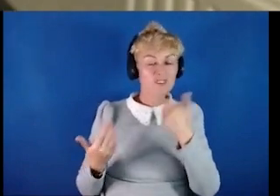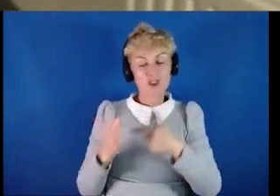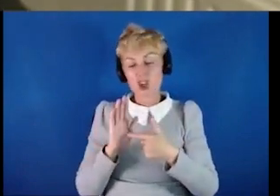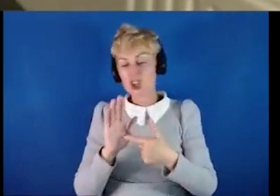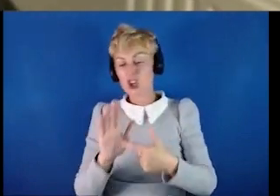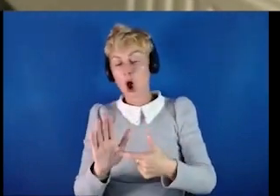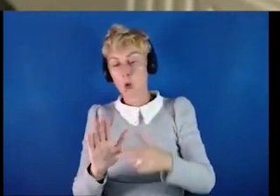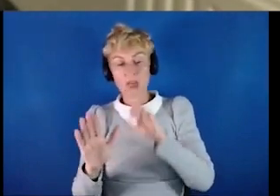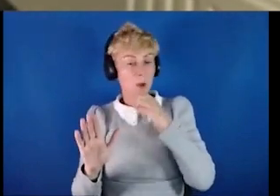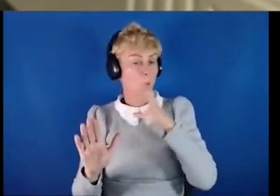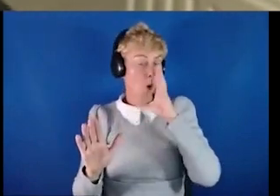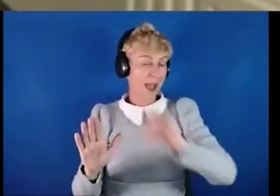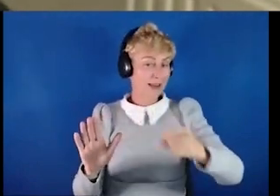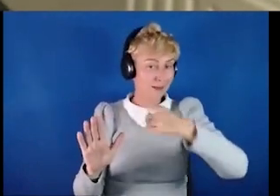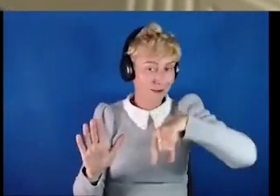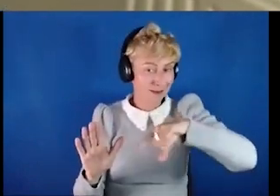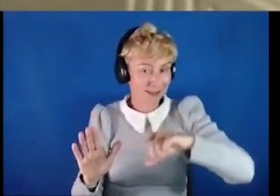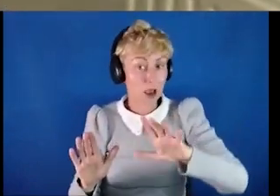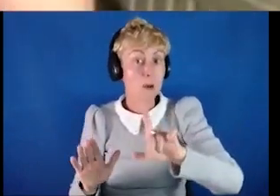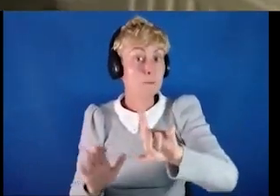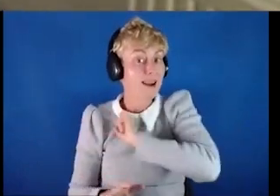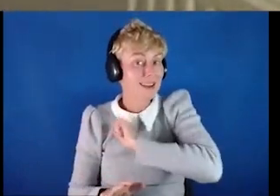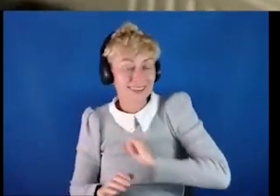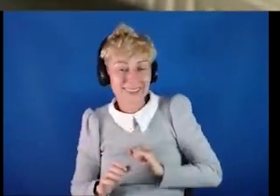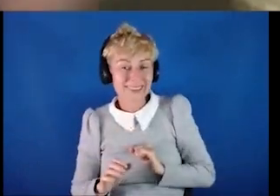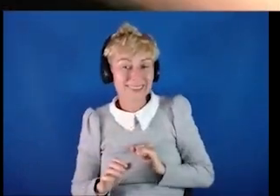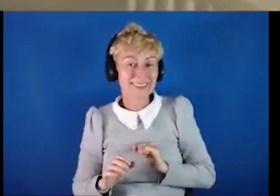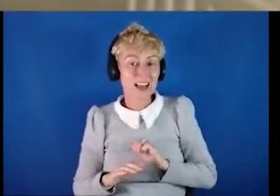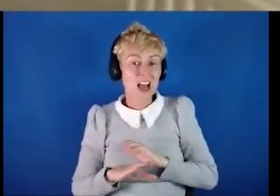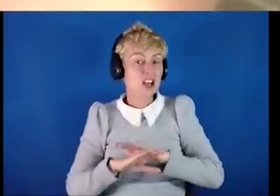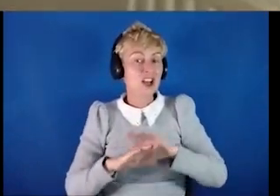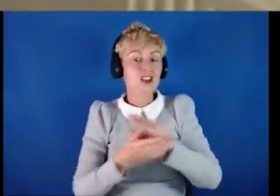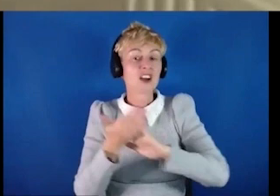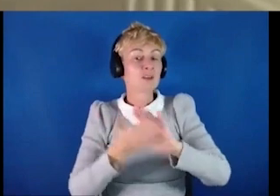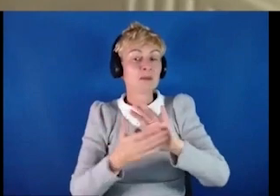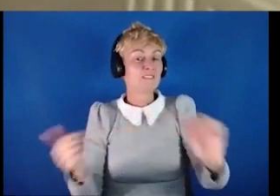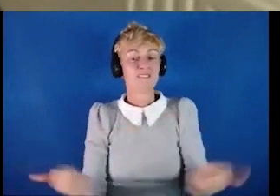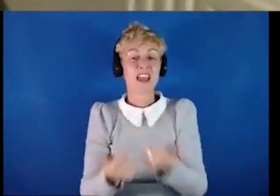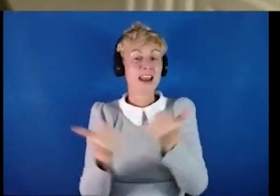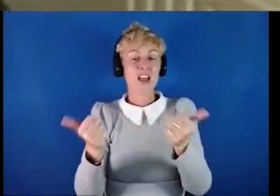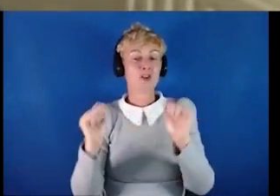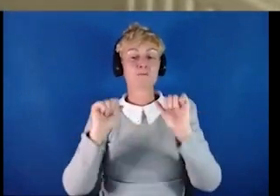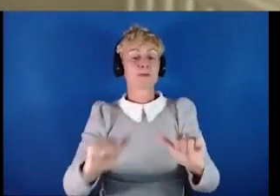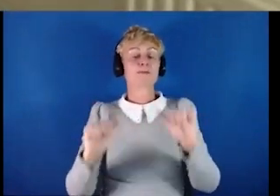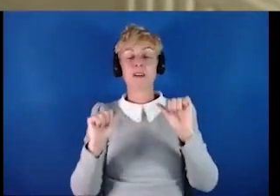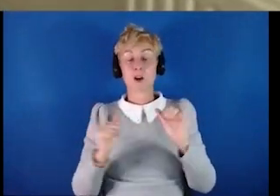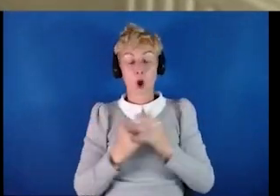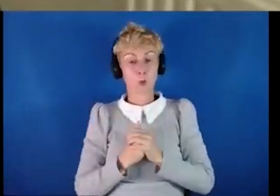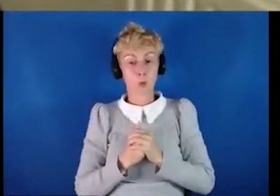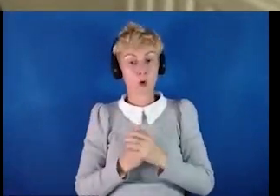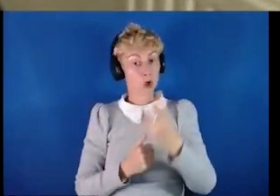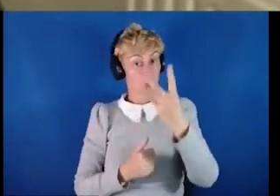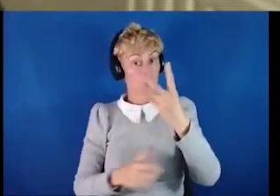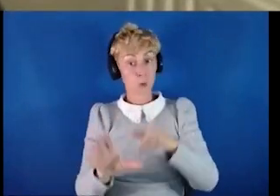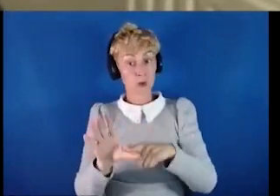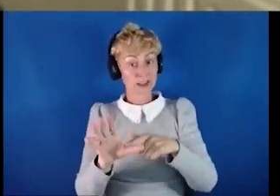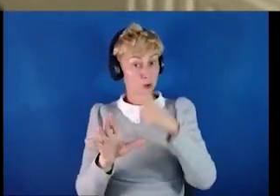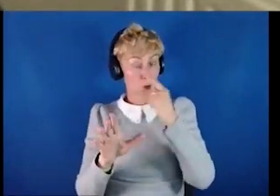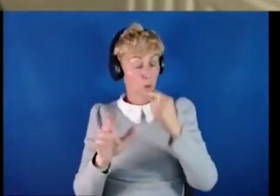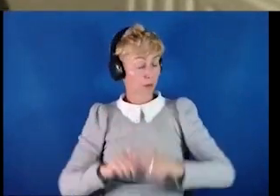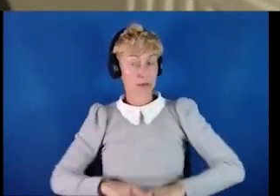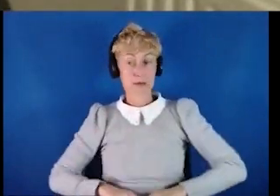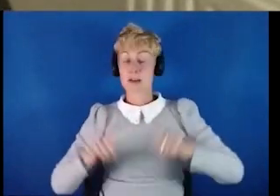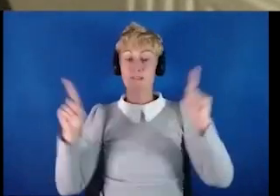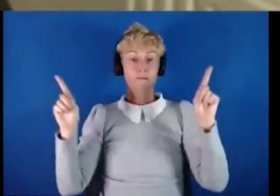us. But that doesn't mean it's fixed. This is where it's up to now. In 2 years, it could look incredibly